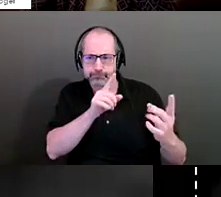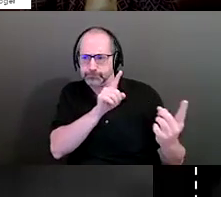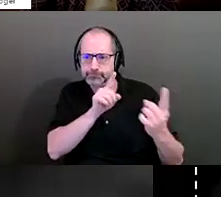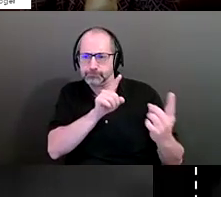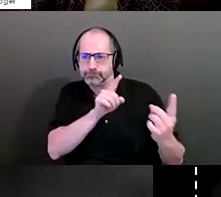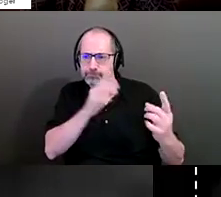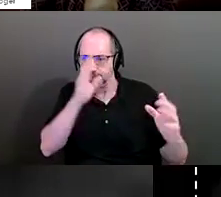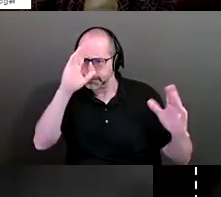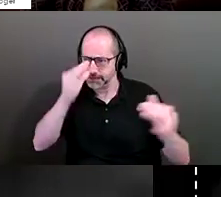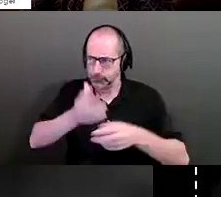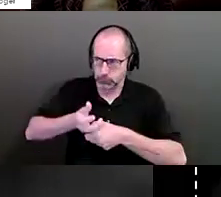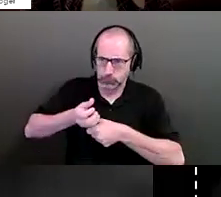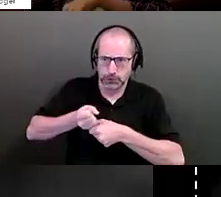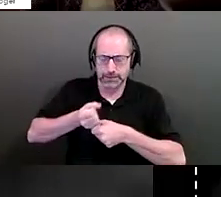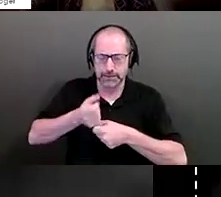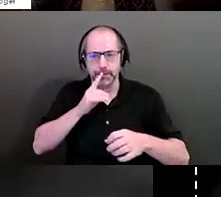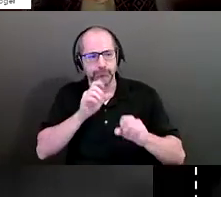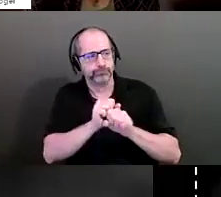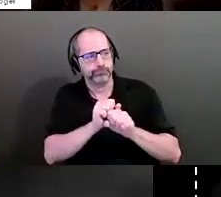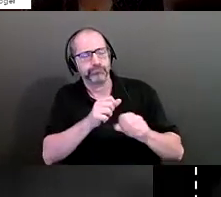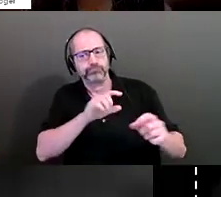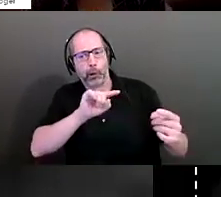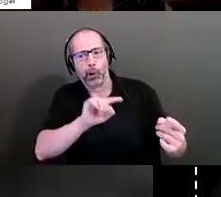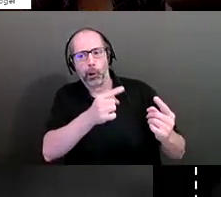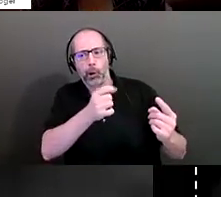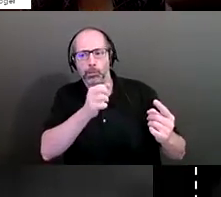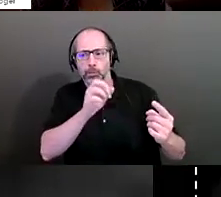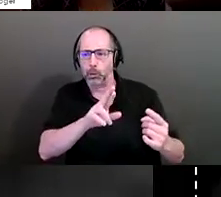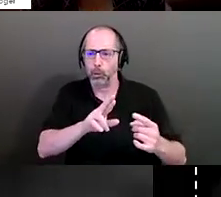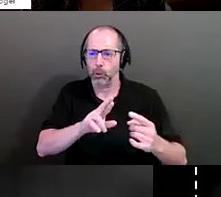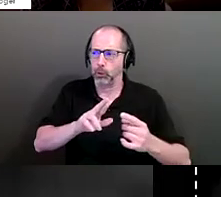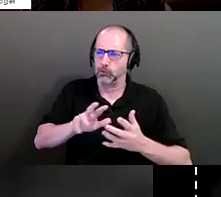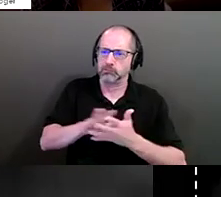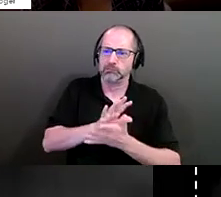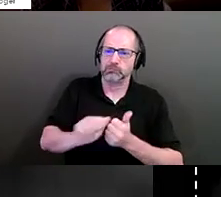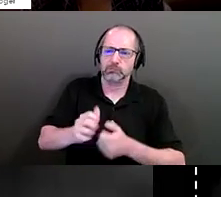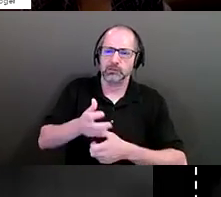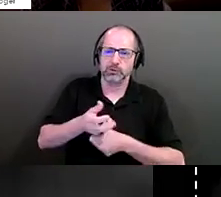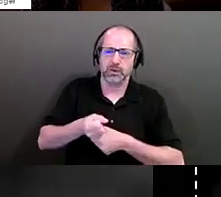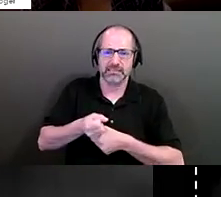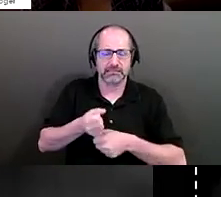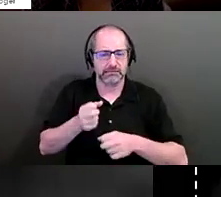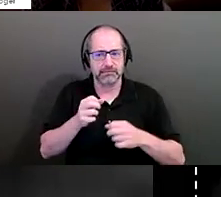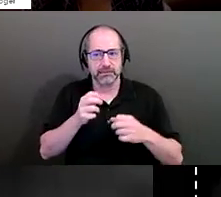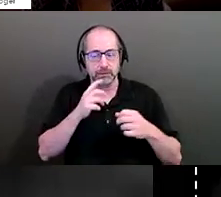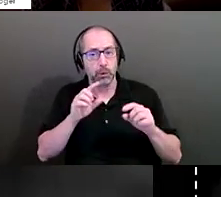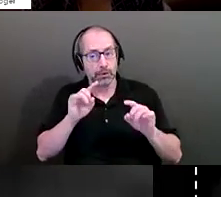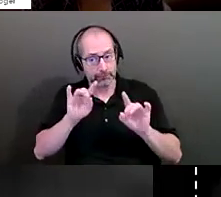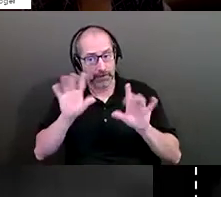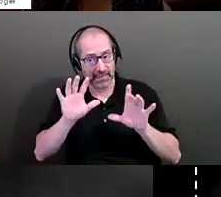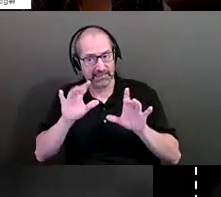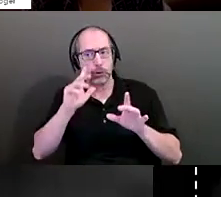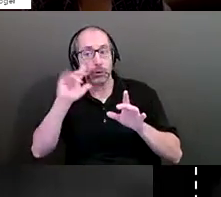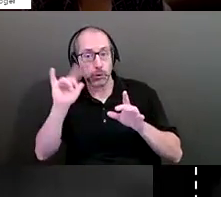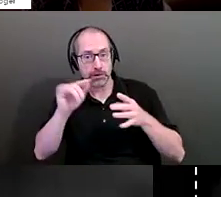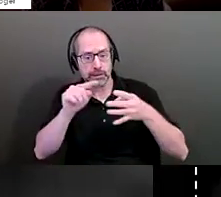causes harm or distress to an older person. And there's many types of violence, and as we're understanding these issues more, we're